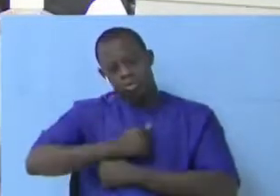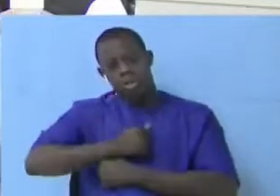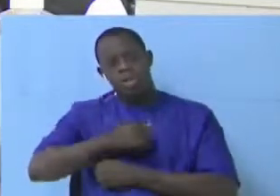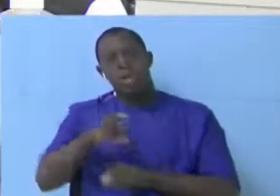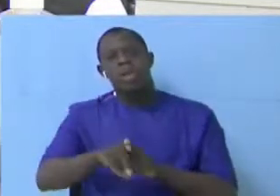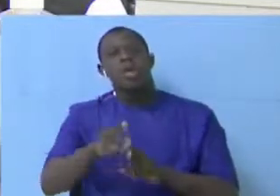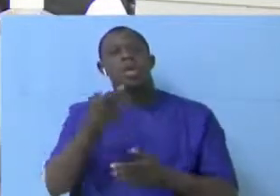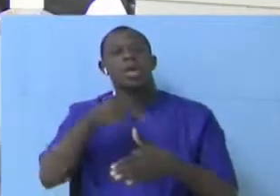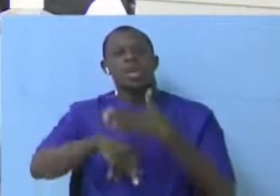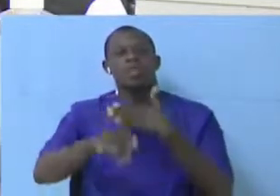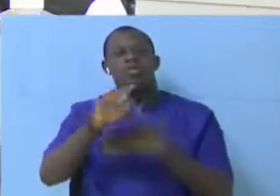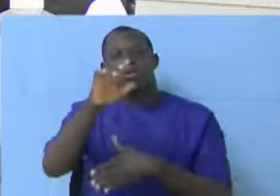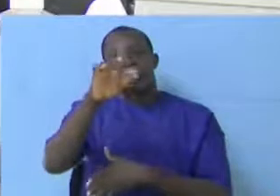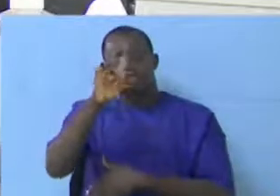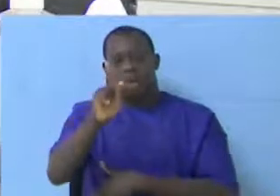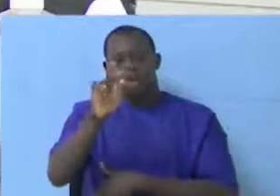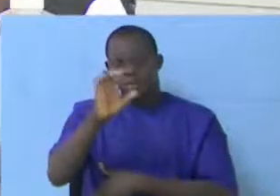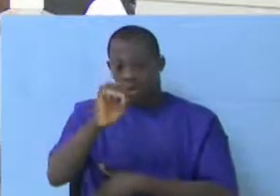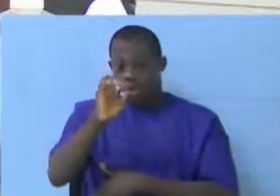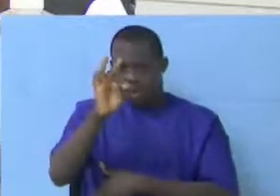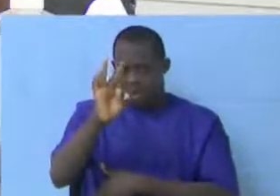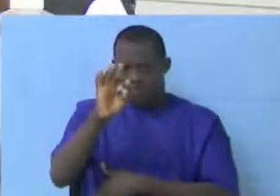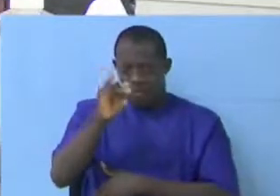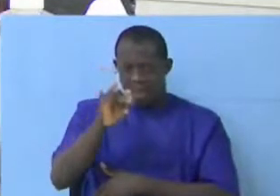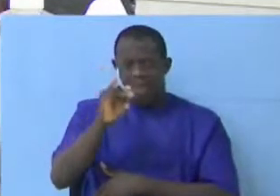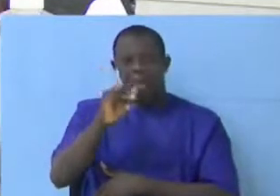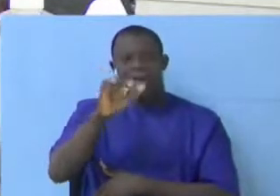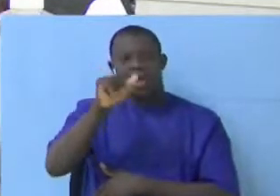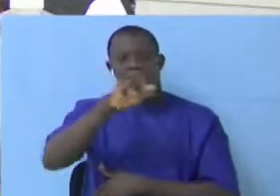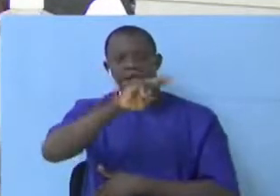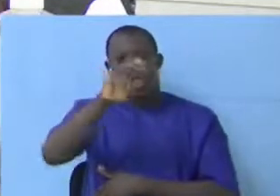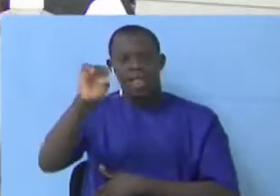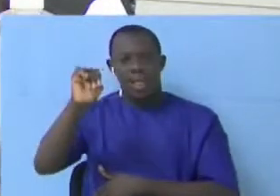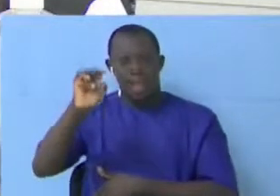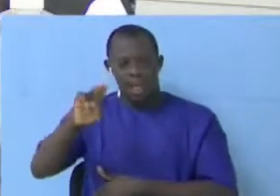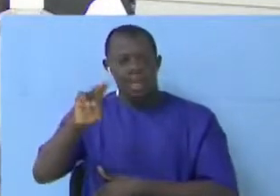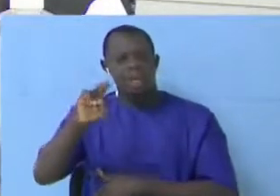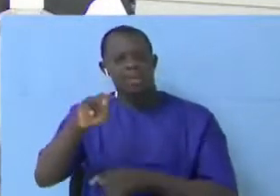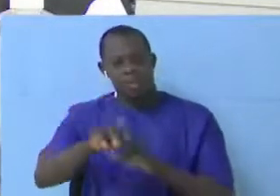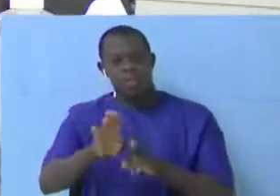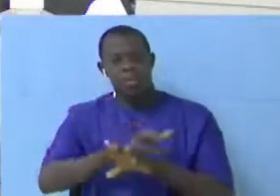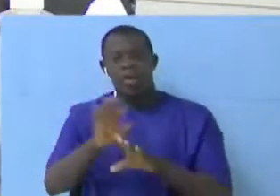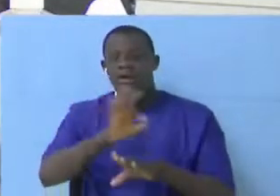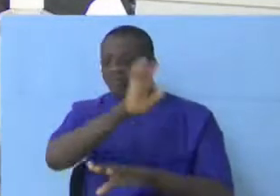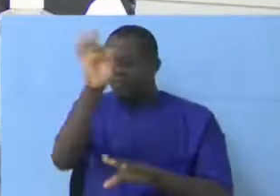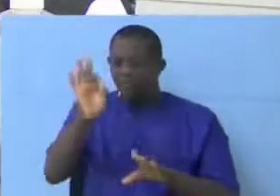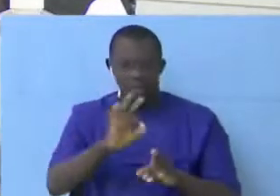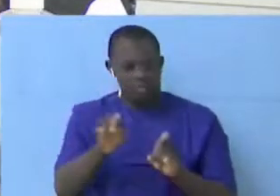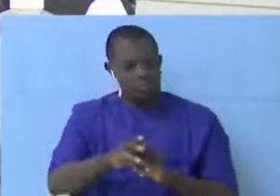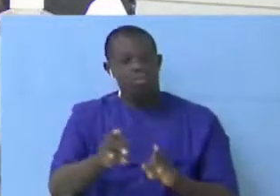Development and peace security. And that was a very inconvenient period for me. Even